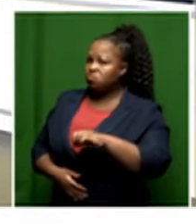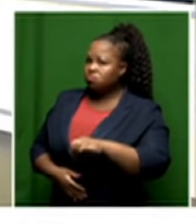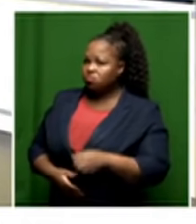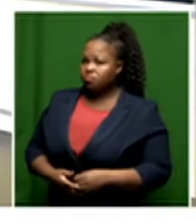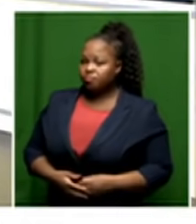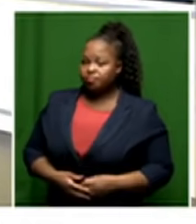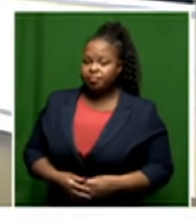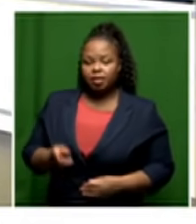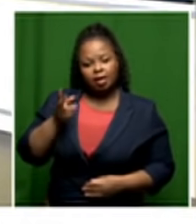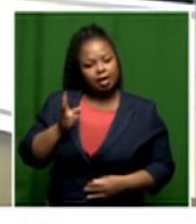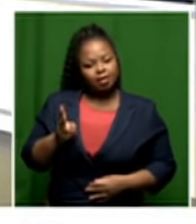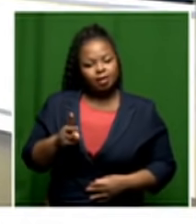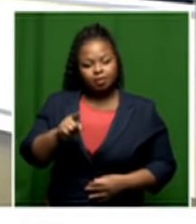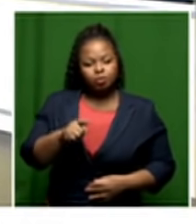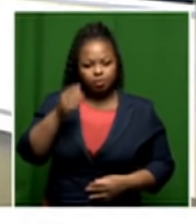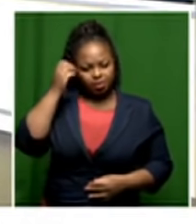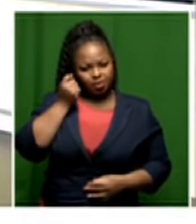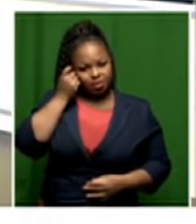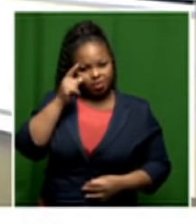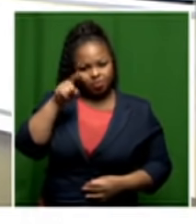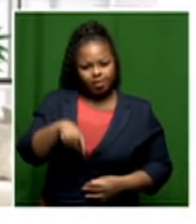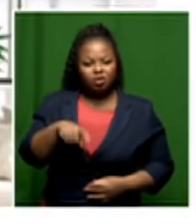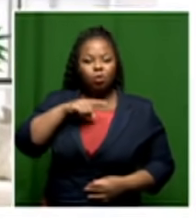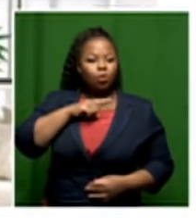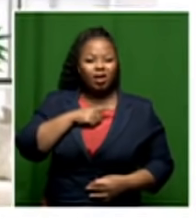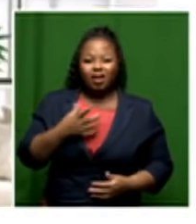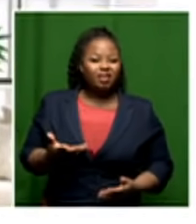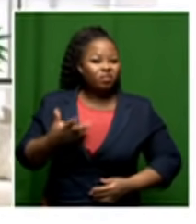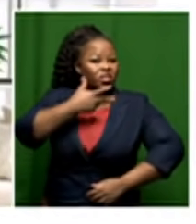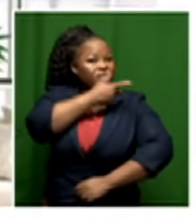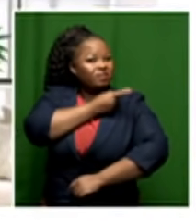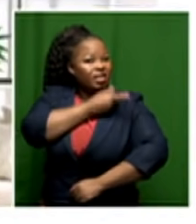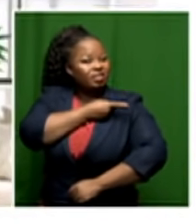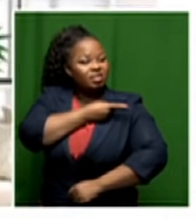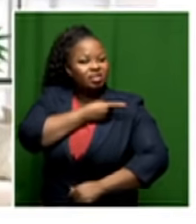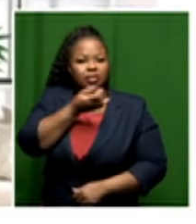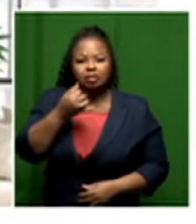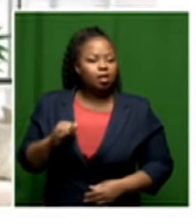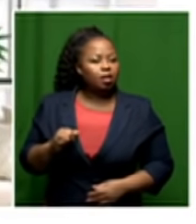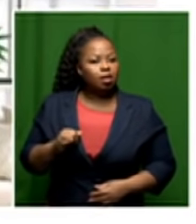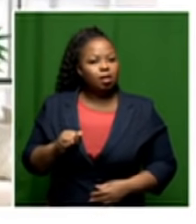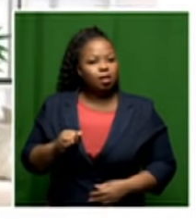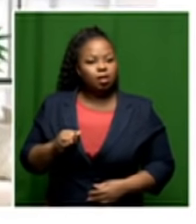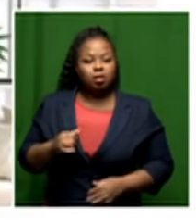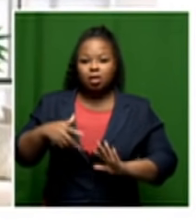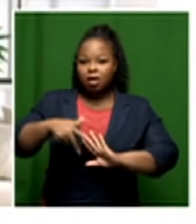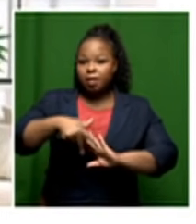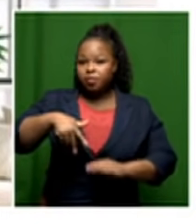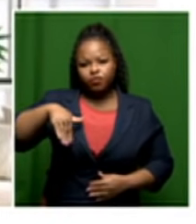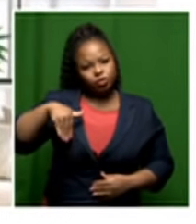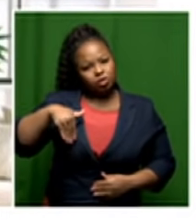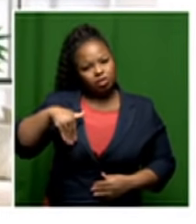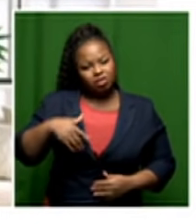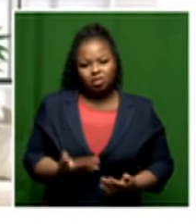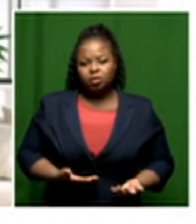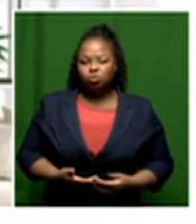what's also important there is to understand that, again, none of these vaccines that have been, approved